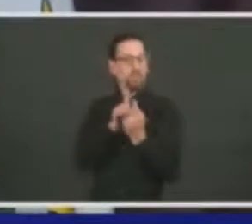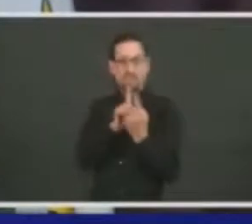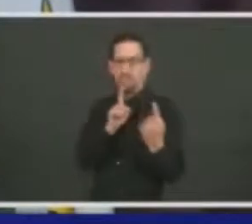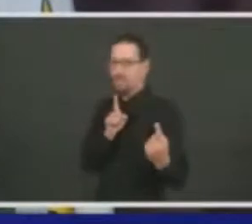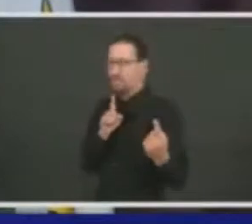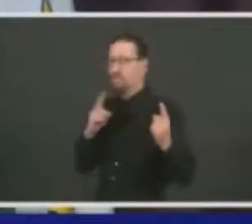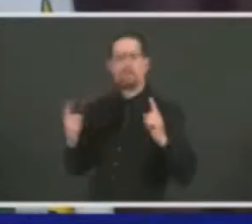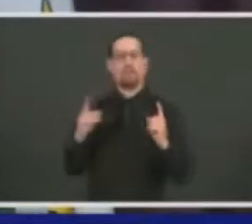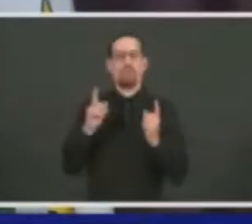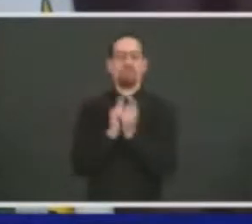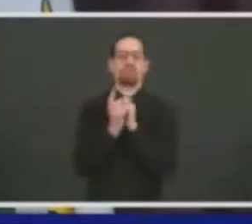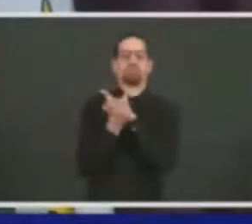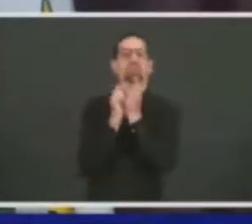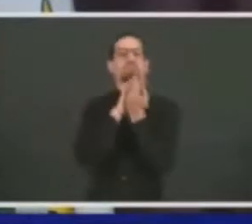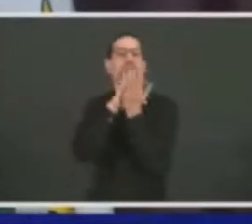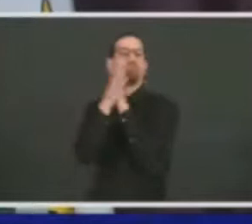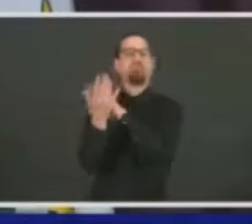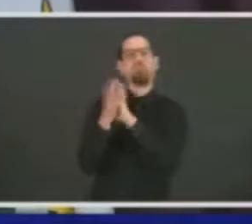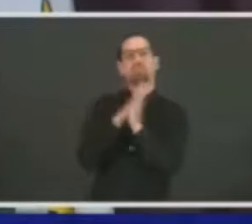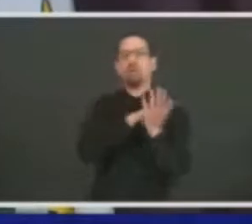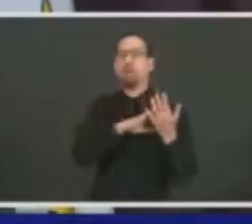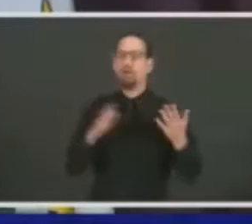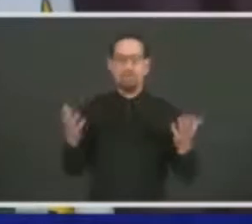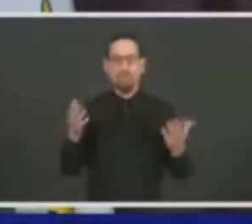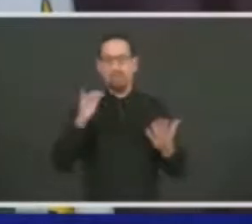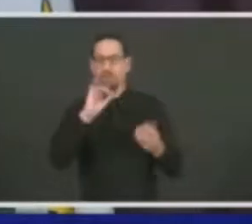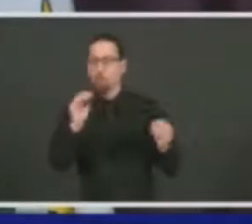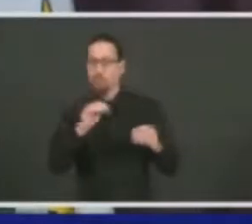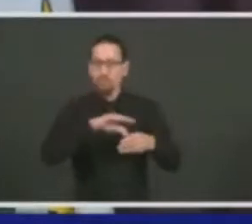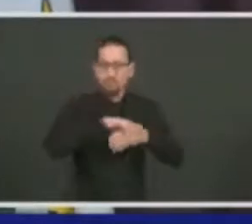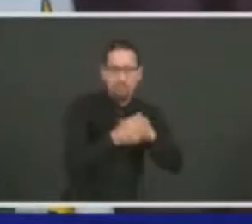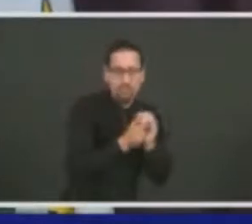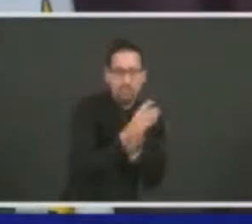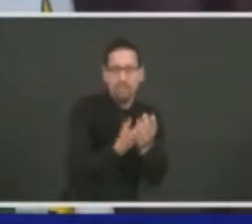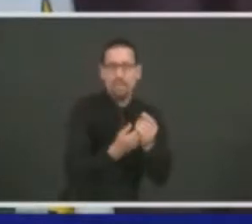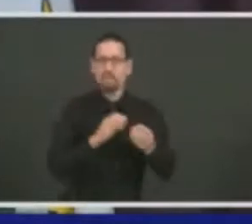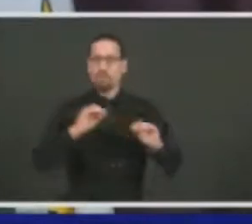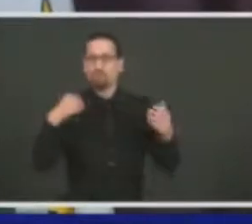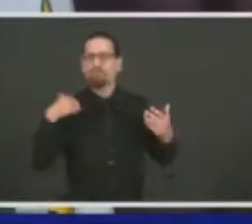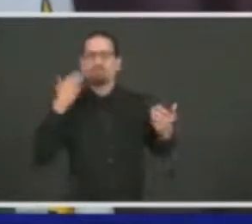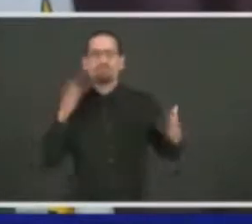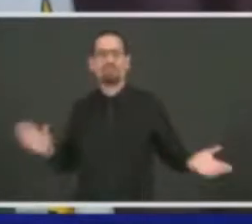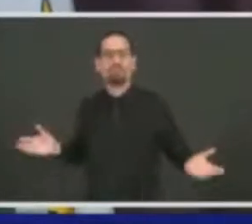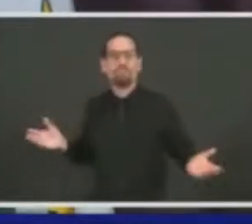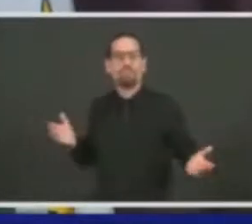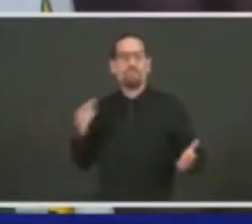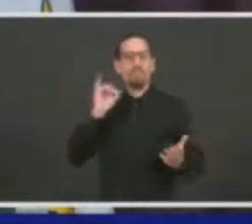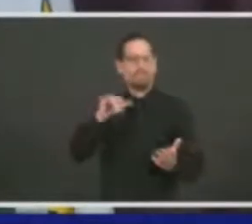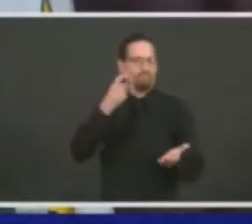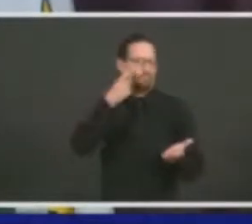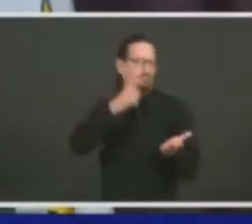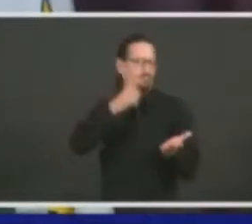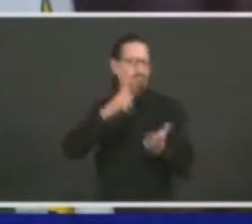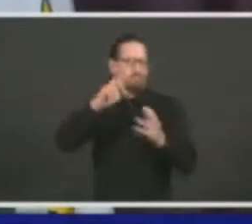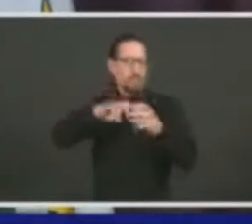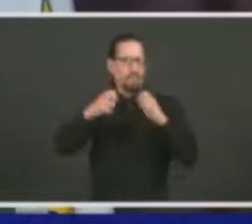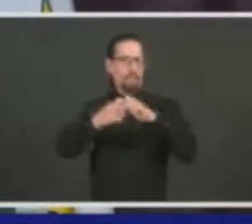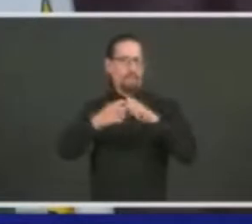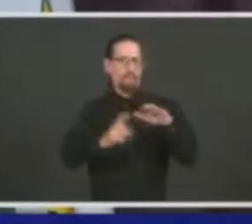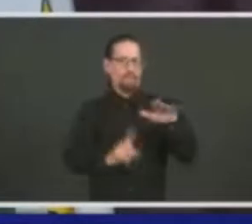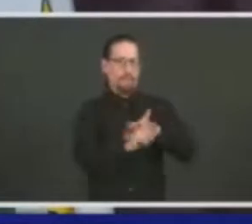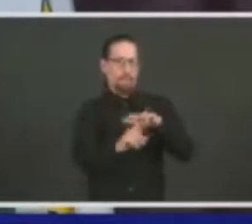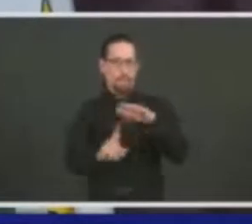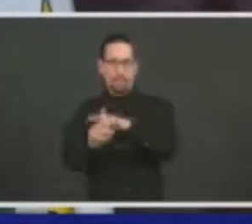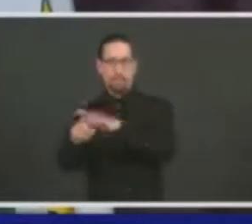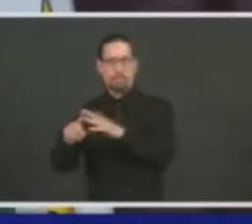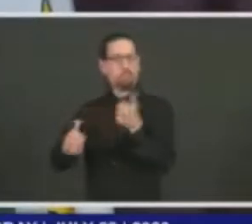probably not using hand sanitizer. And we are finding that for each one of these parties, baby shower,